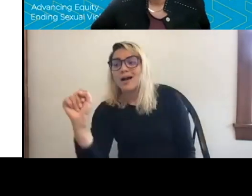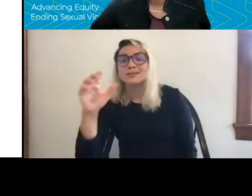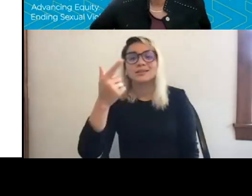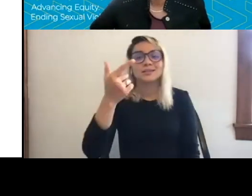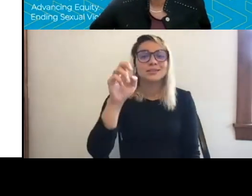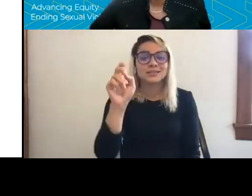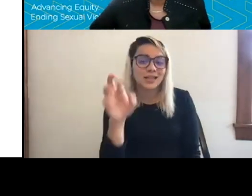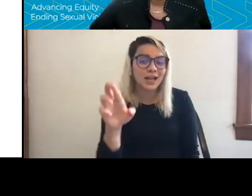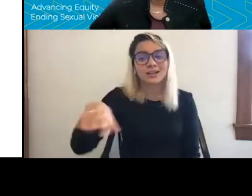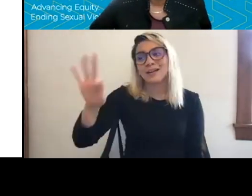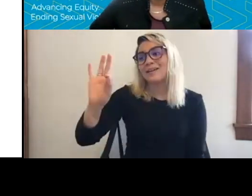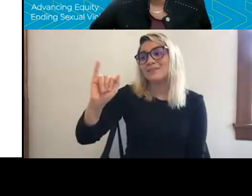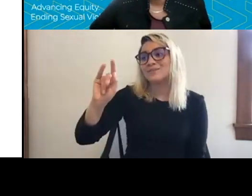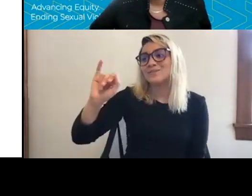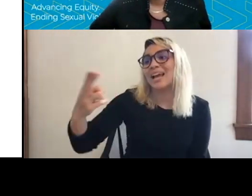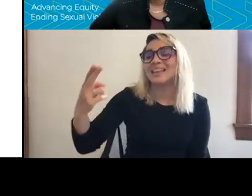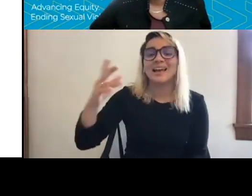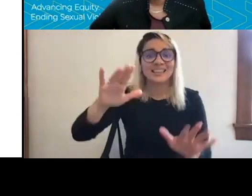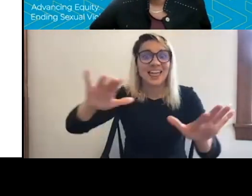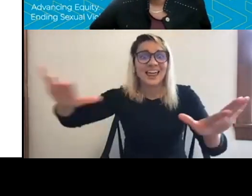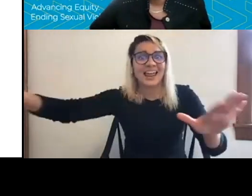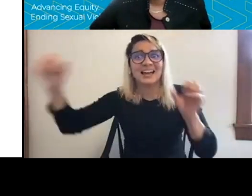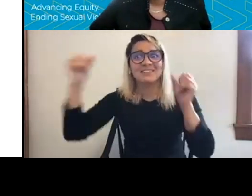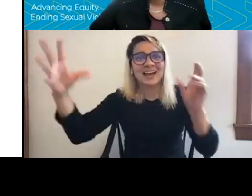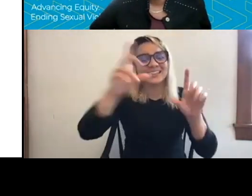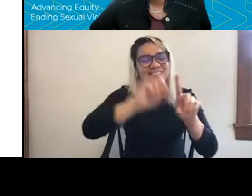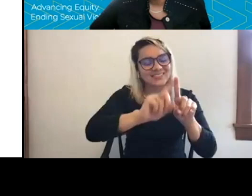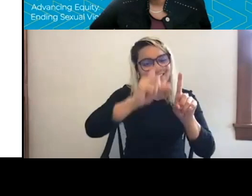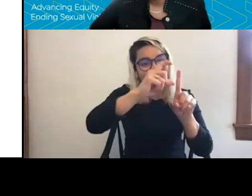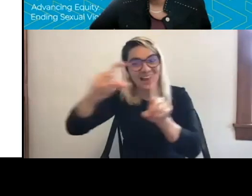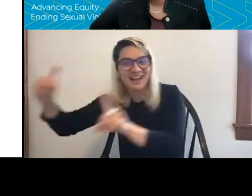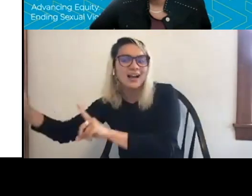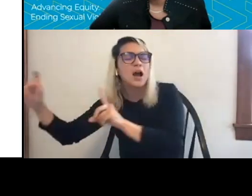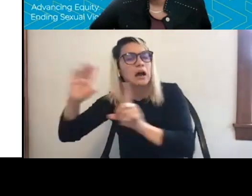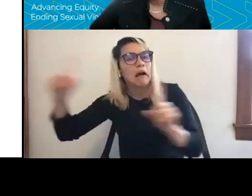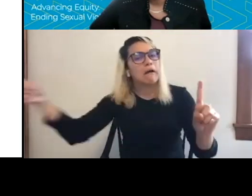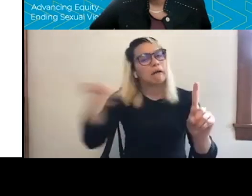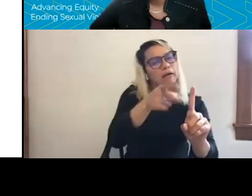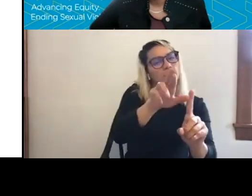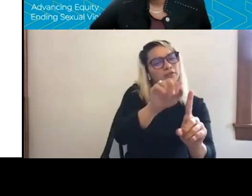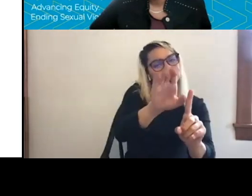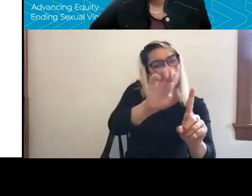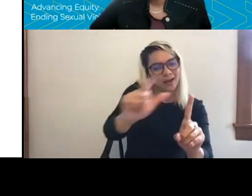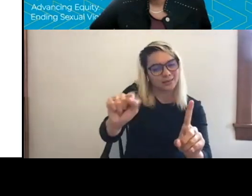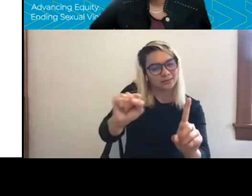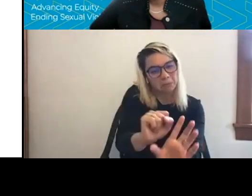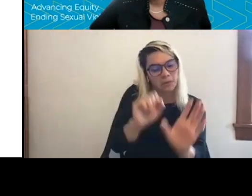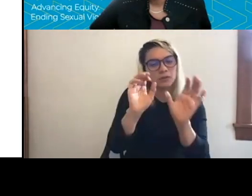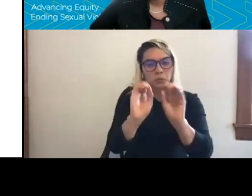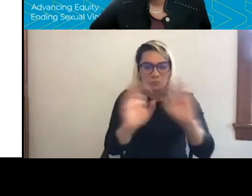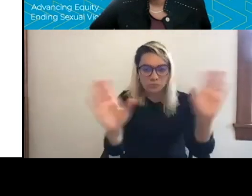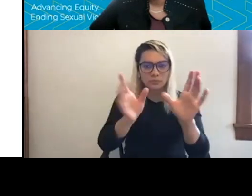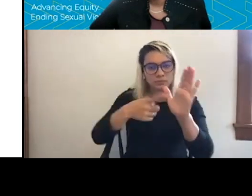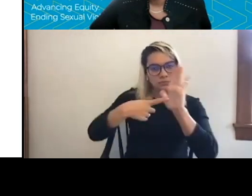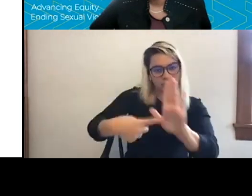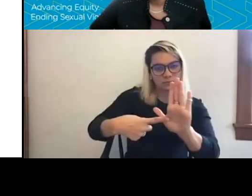in terms of titling. But we are, again, the most important piece, I think, is just to be able to name explicitly the